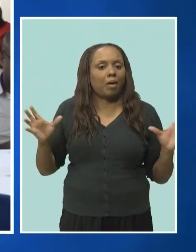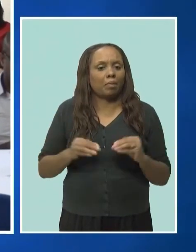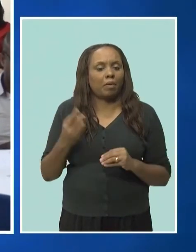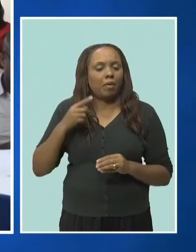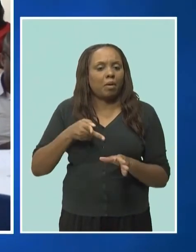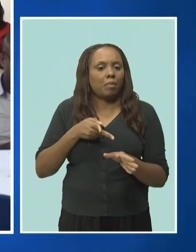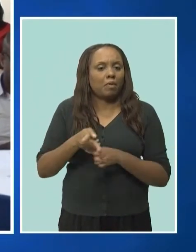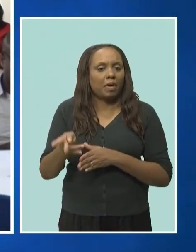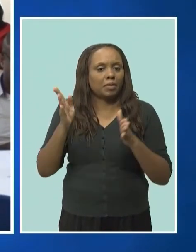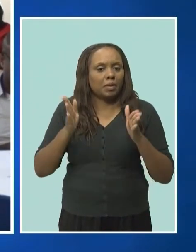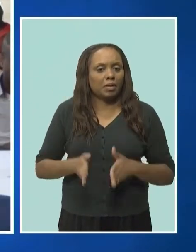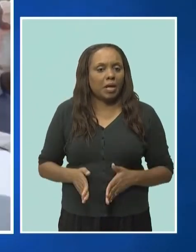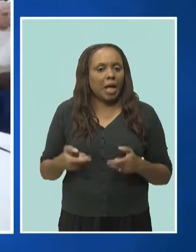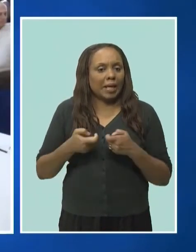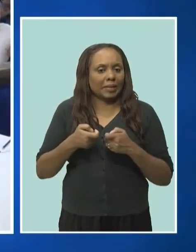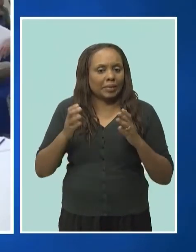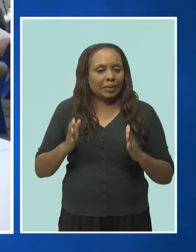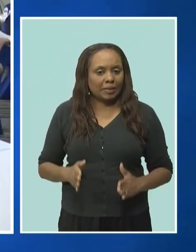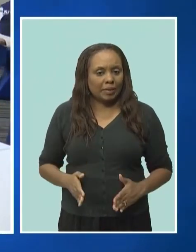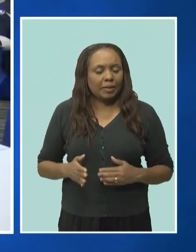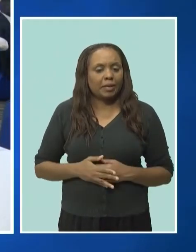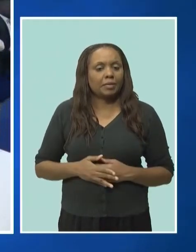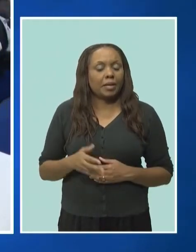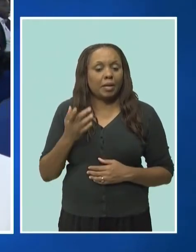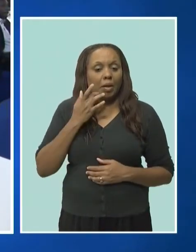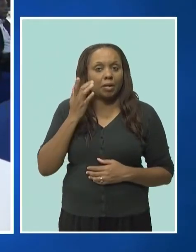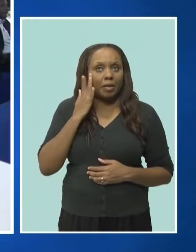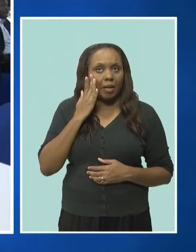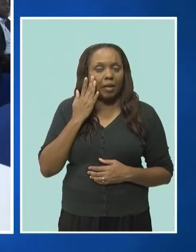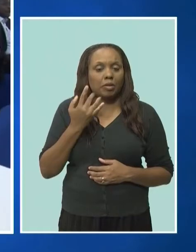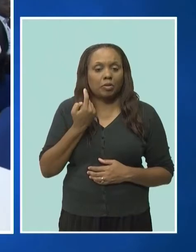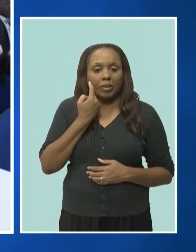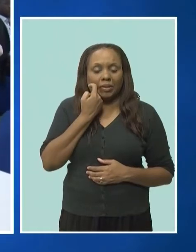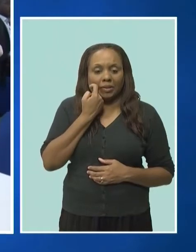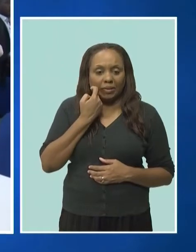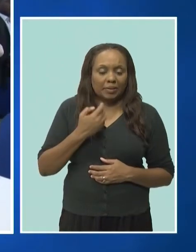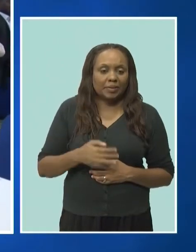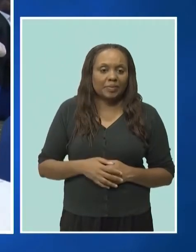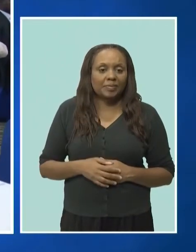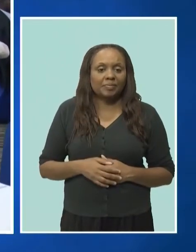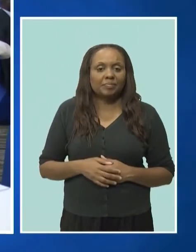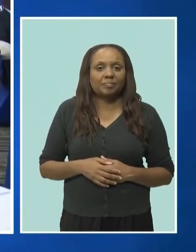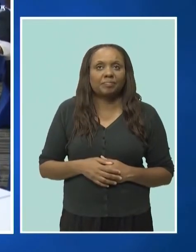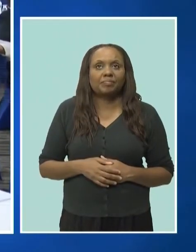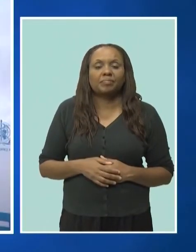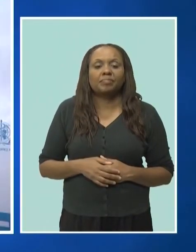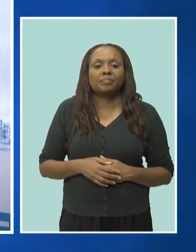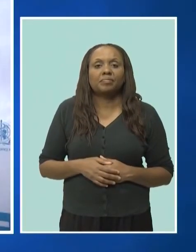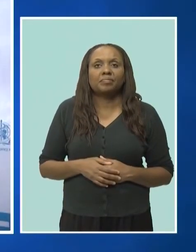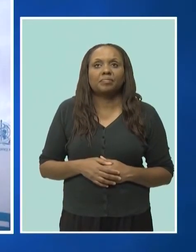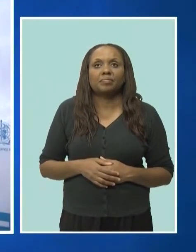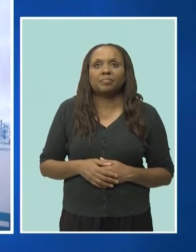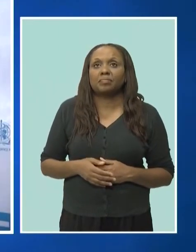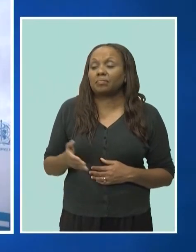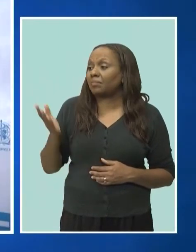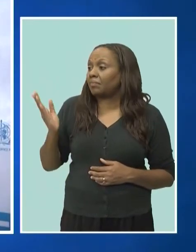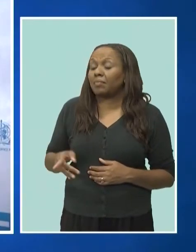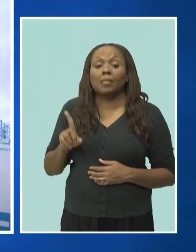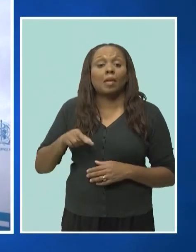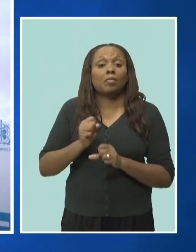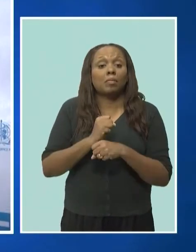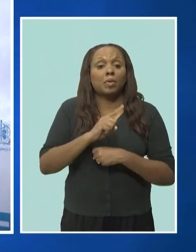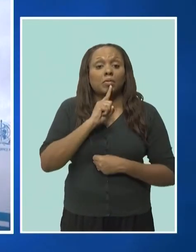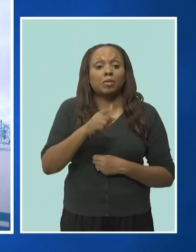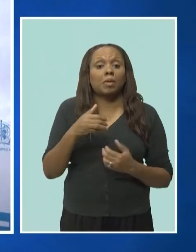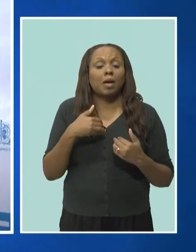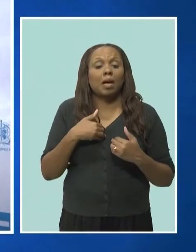Professional Engineers, Engineering on the Front Line at the Radisson Aquatica Resort. Make sure you have peer reviews.